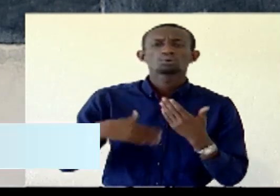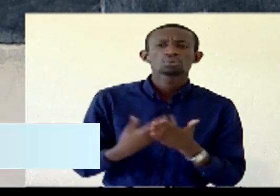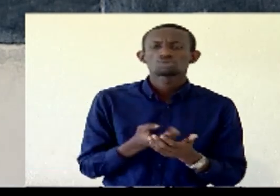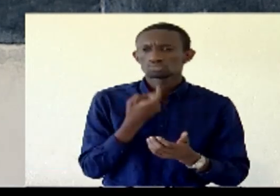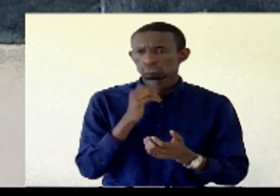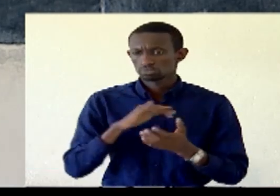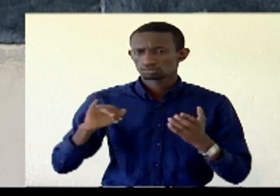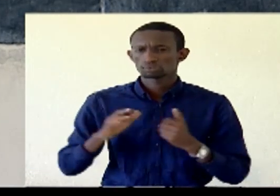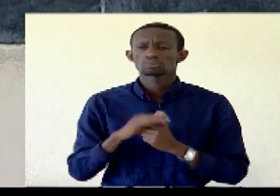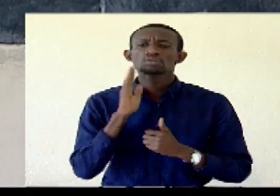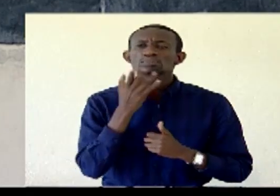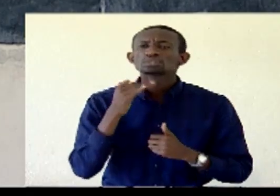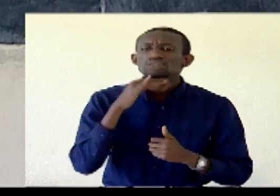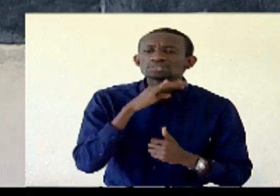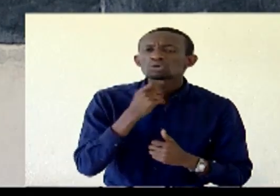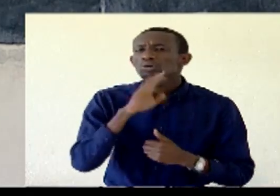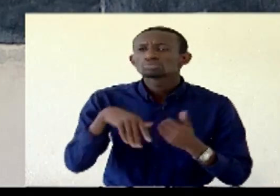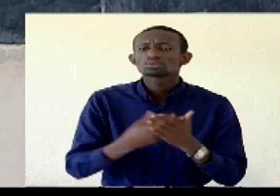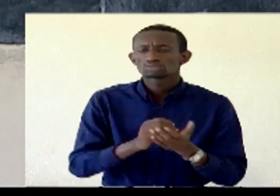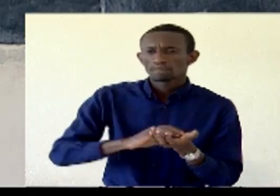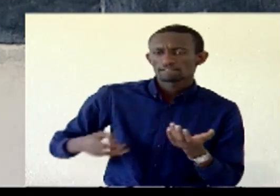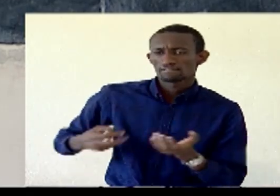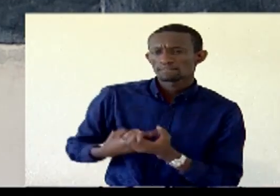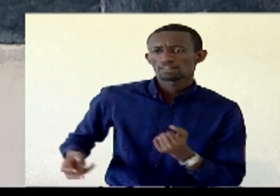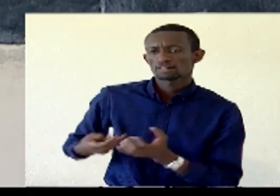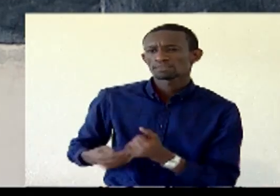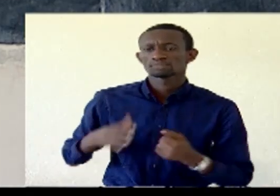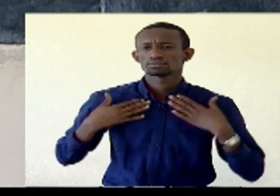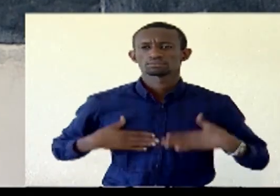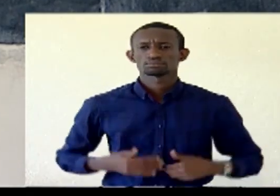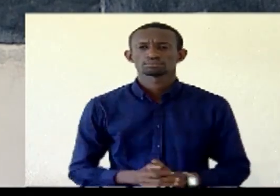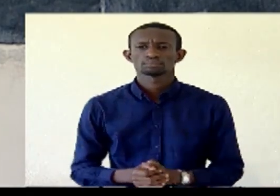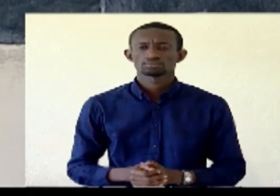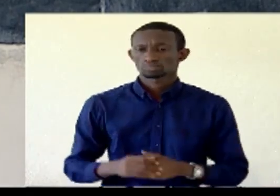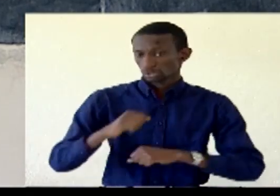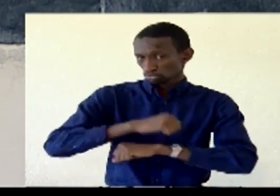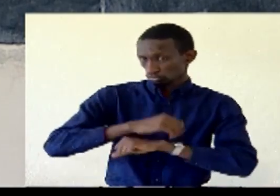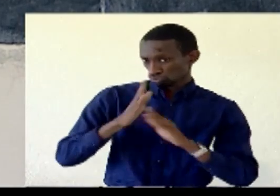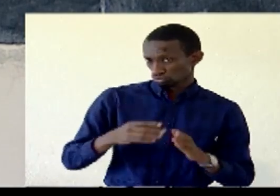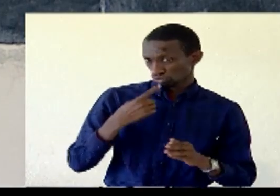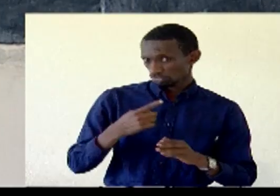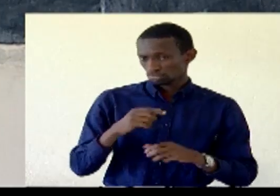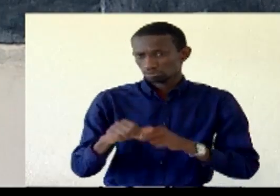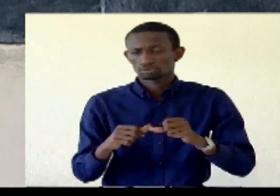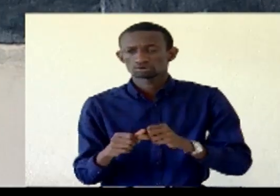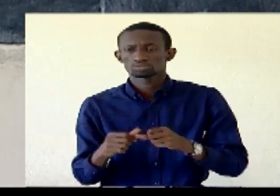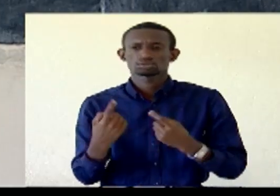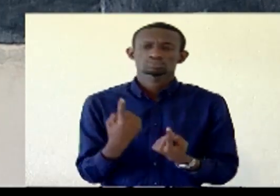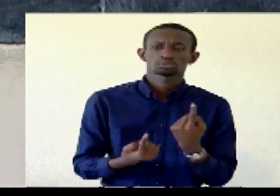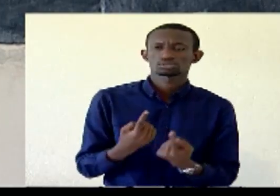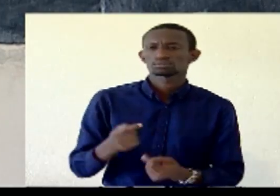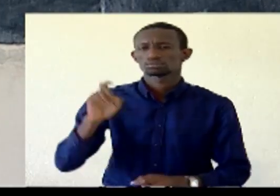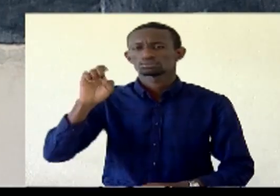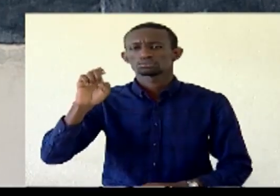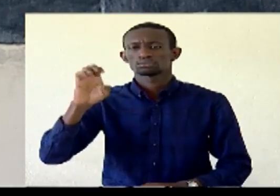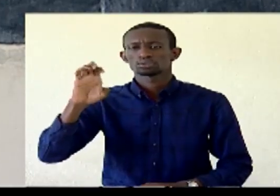body. So, student, we talked about some of the excreted organs and the excreted products. We